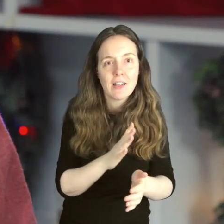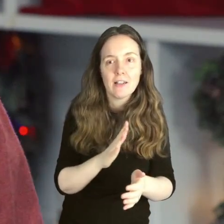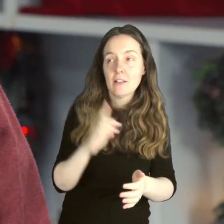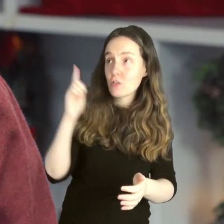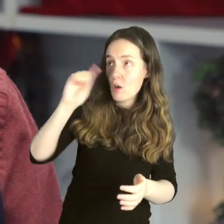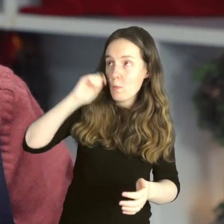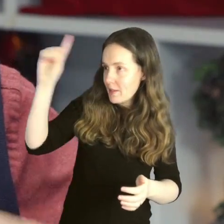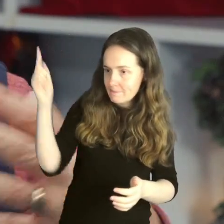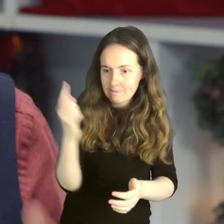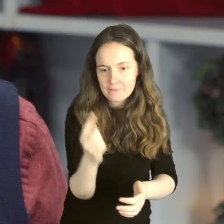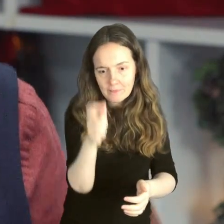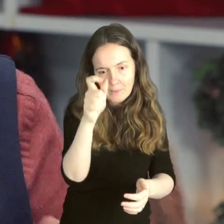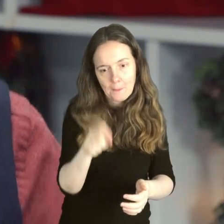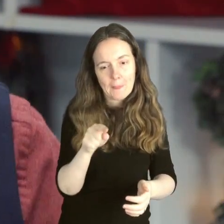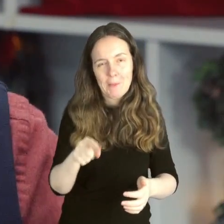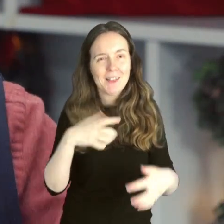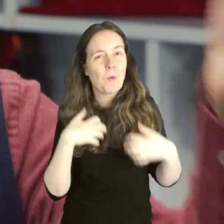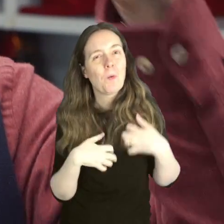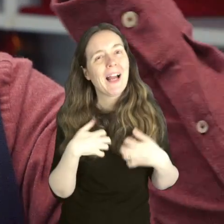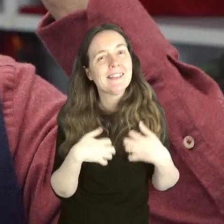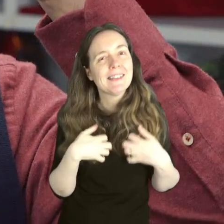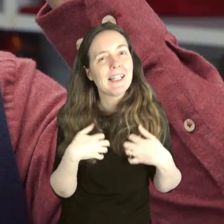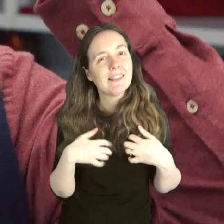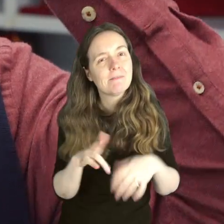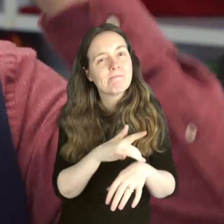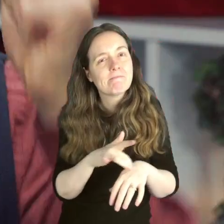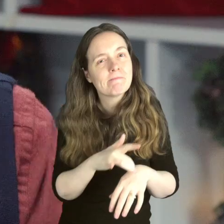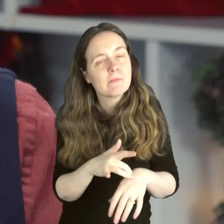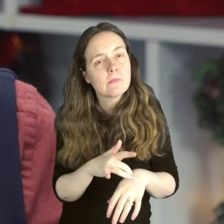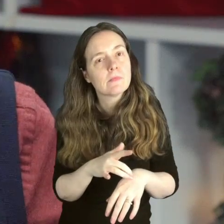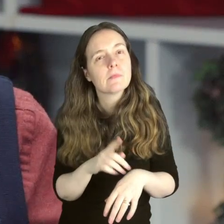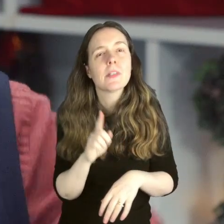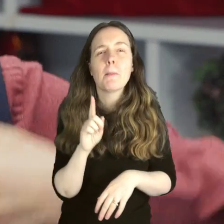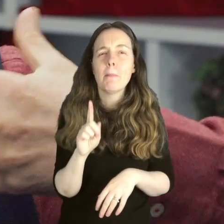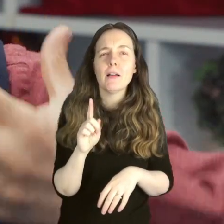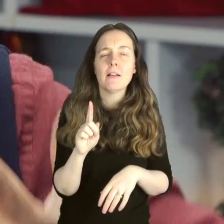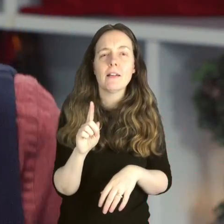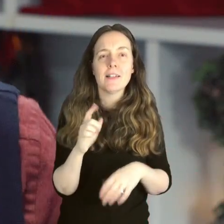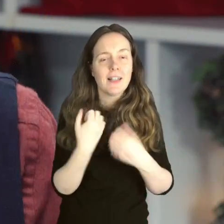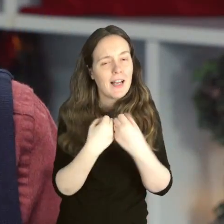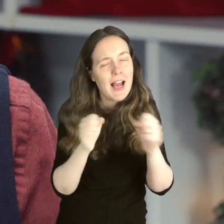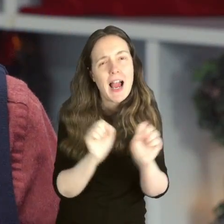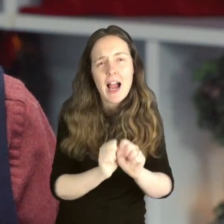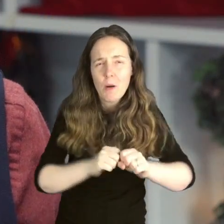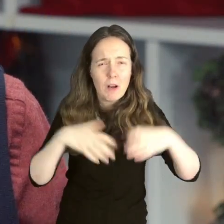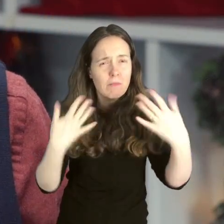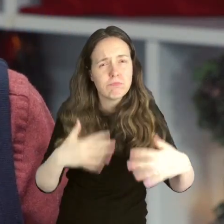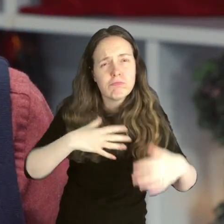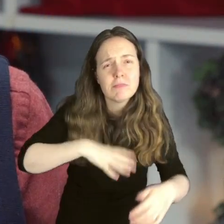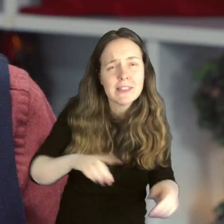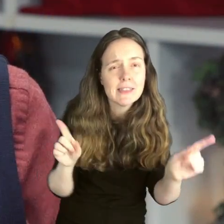would have sent us an entertainer. But our greatest need